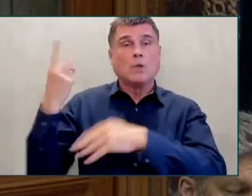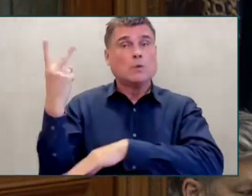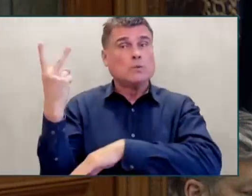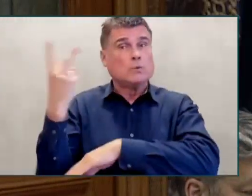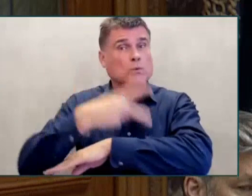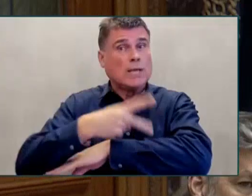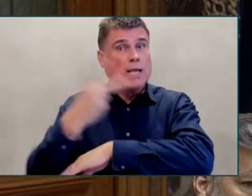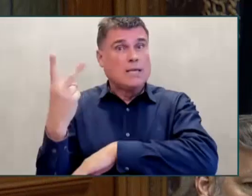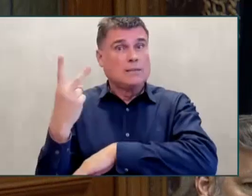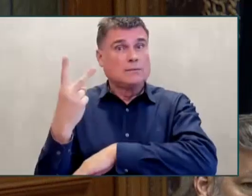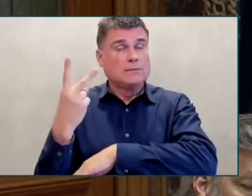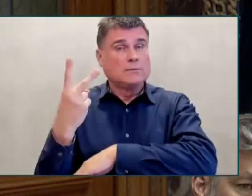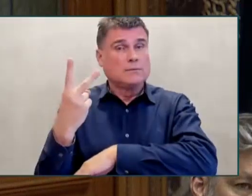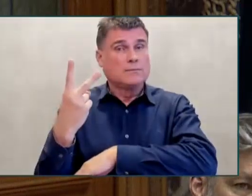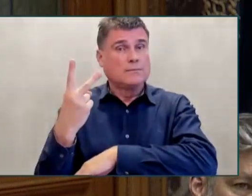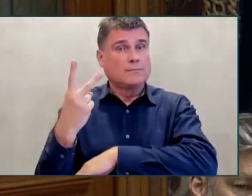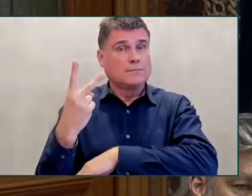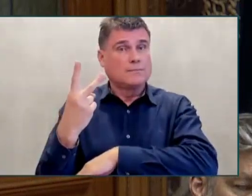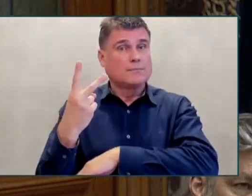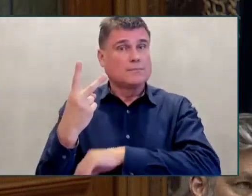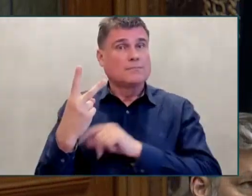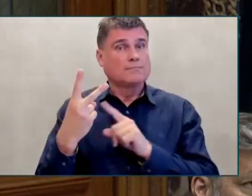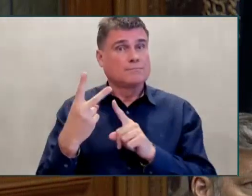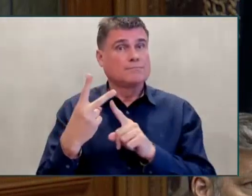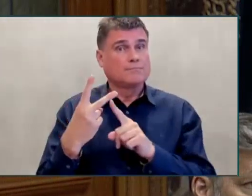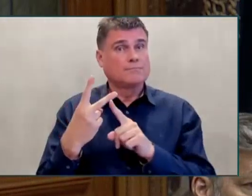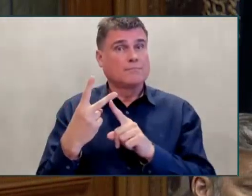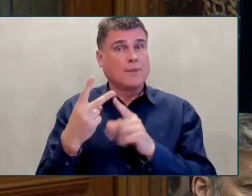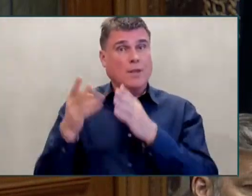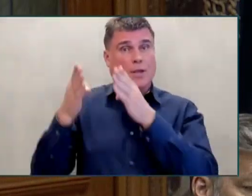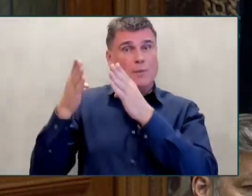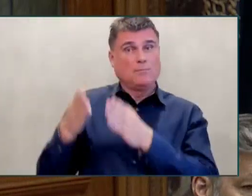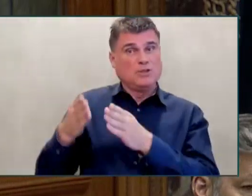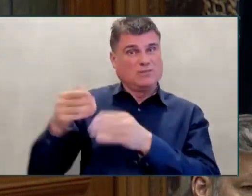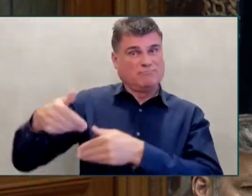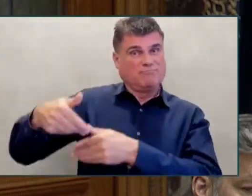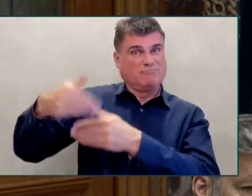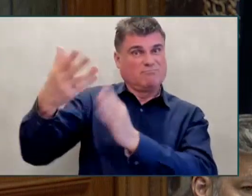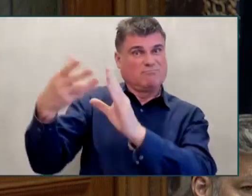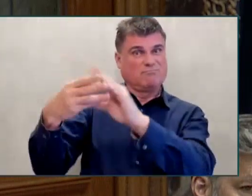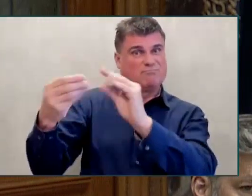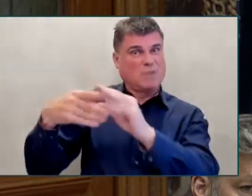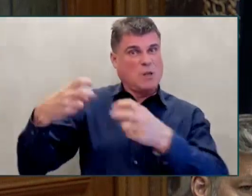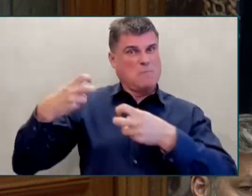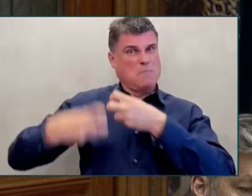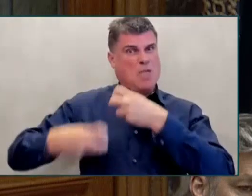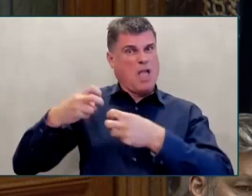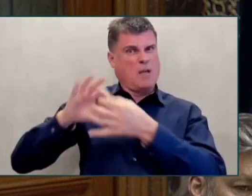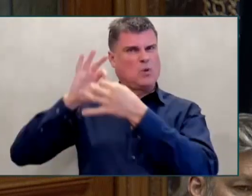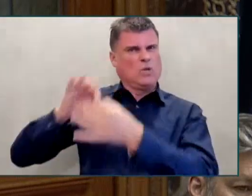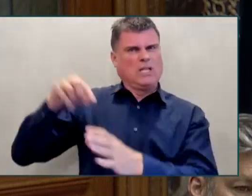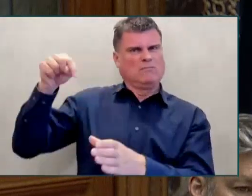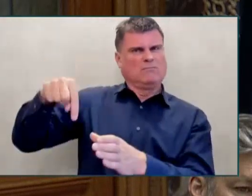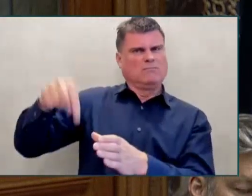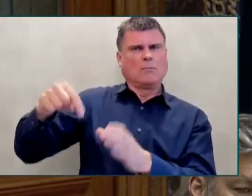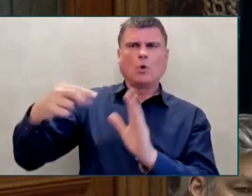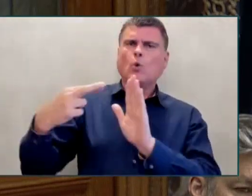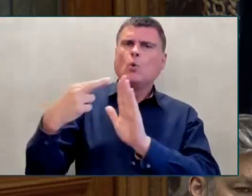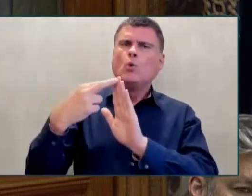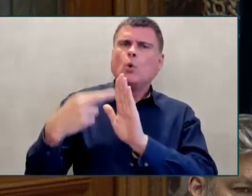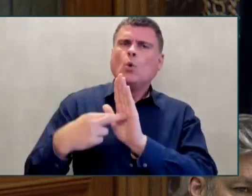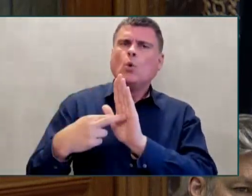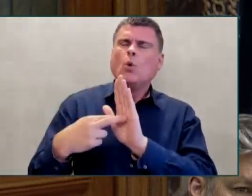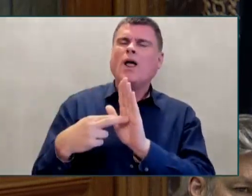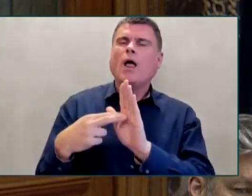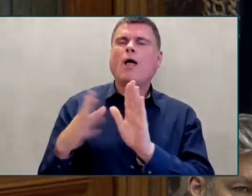regulation of industry in this province. It's an issue that has been raising flags for a long time. In 2016, in